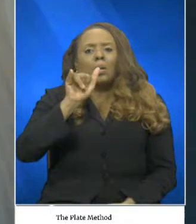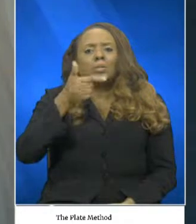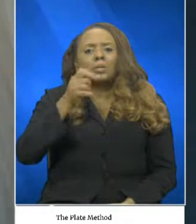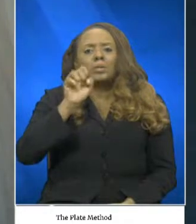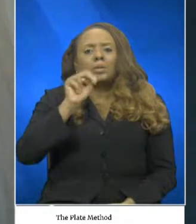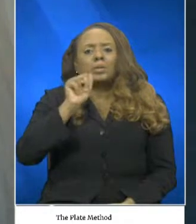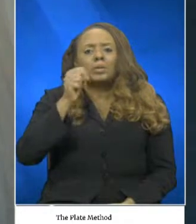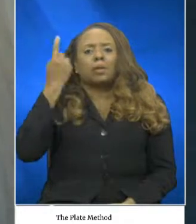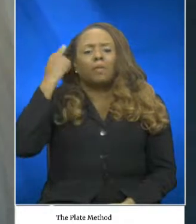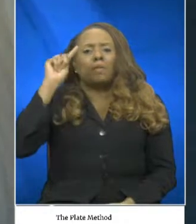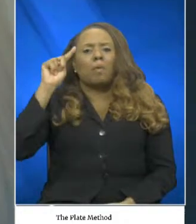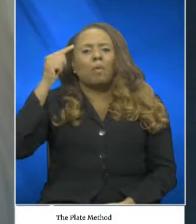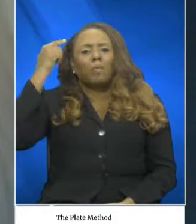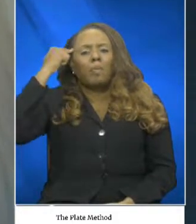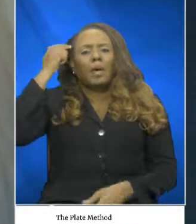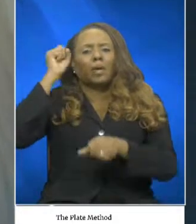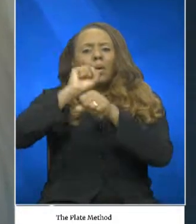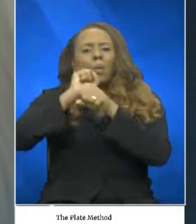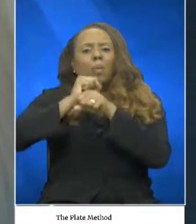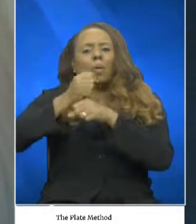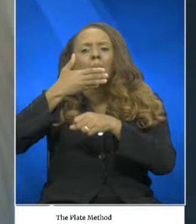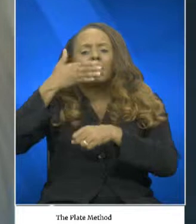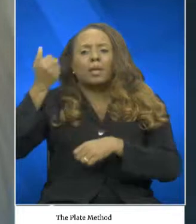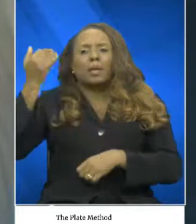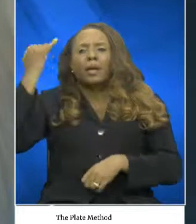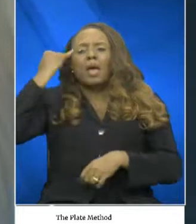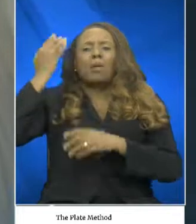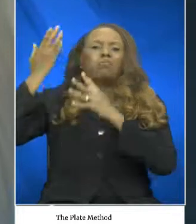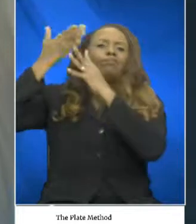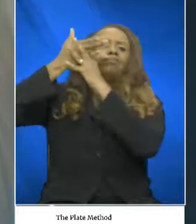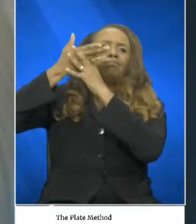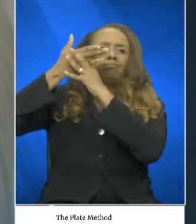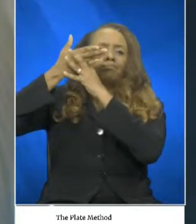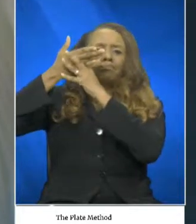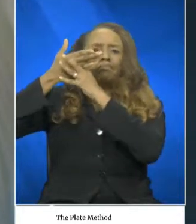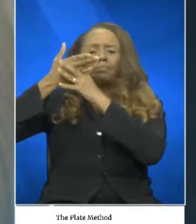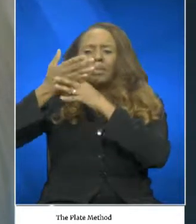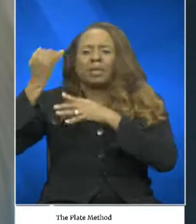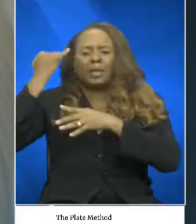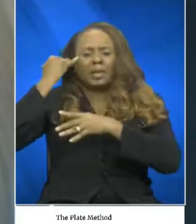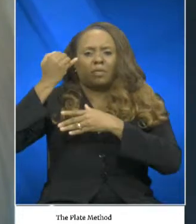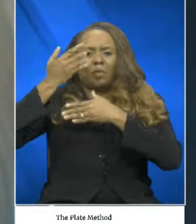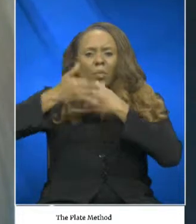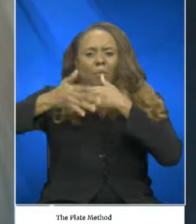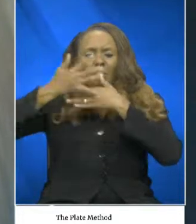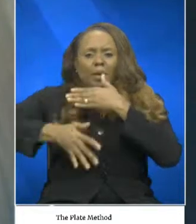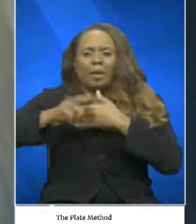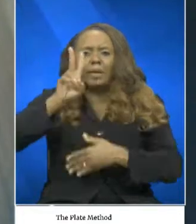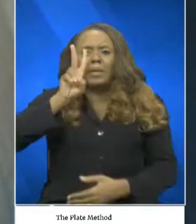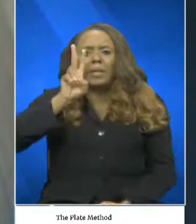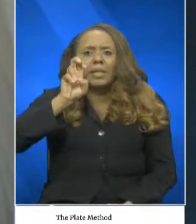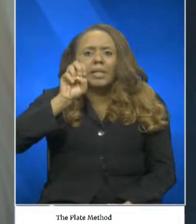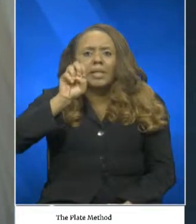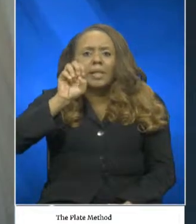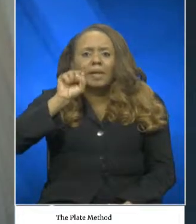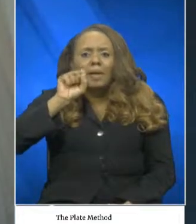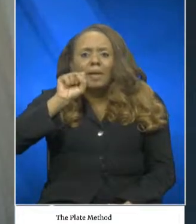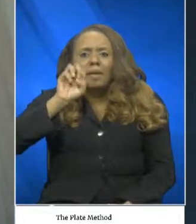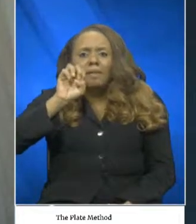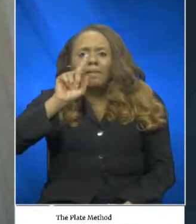disrupted by either a clot or a rupture of the blood vessel that is taking the nutrients and the